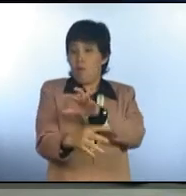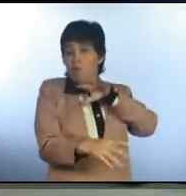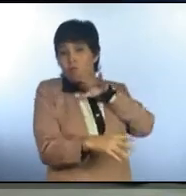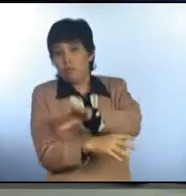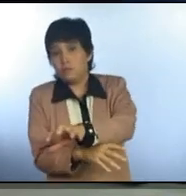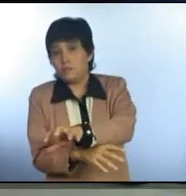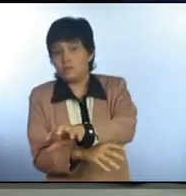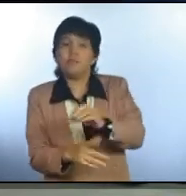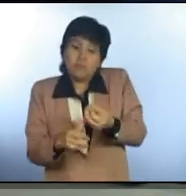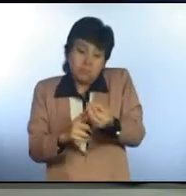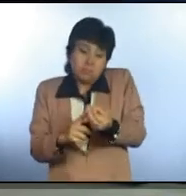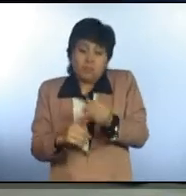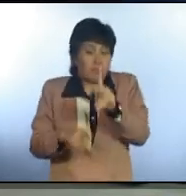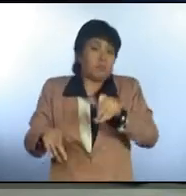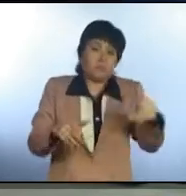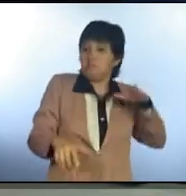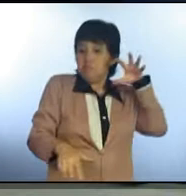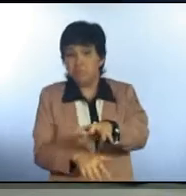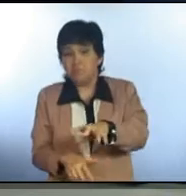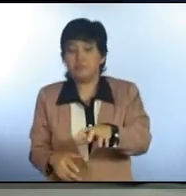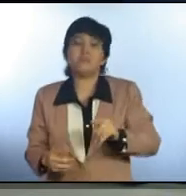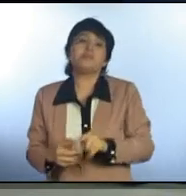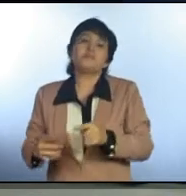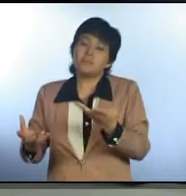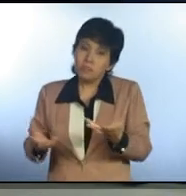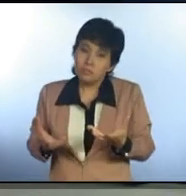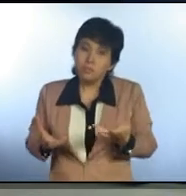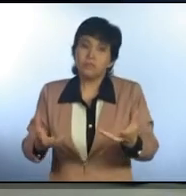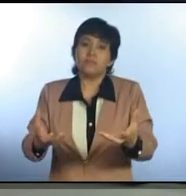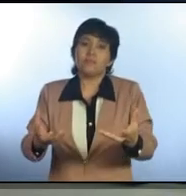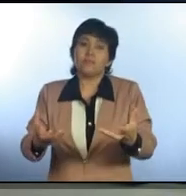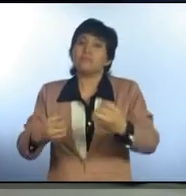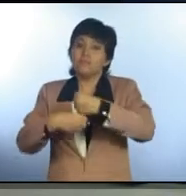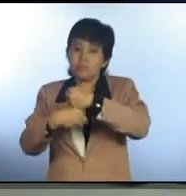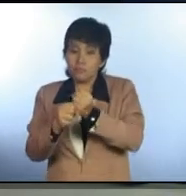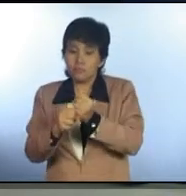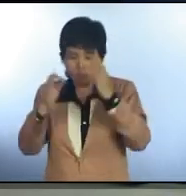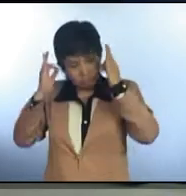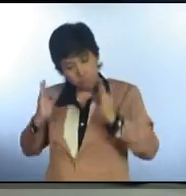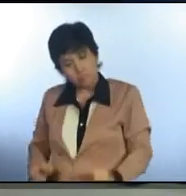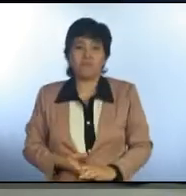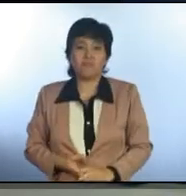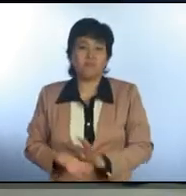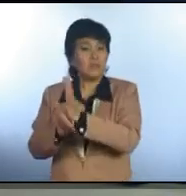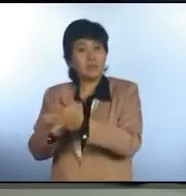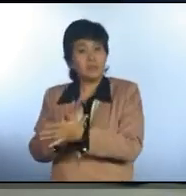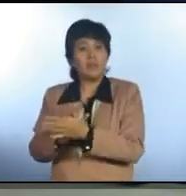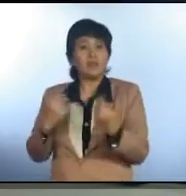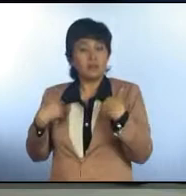or forced by someone, personally, ending up, you are the one making the decision, yeah?